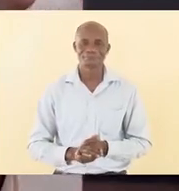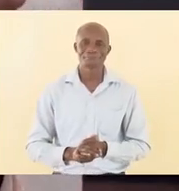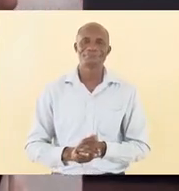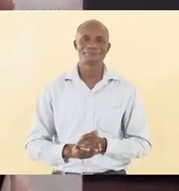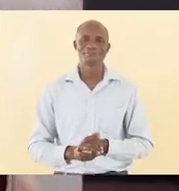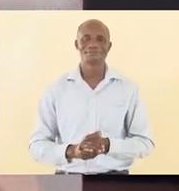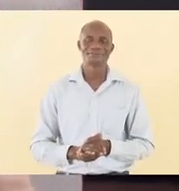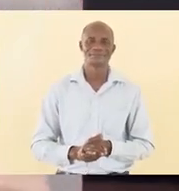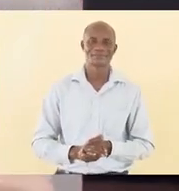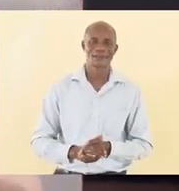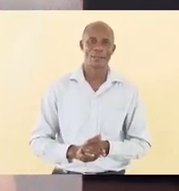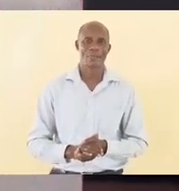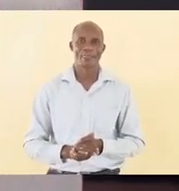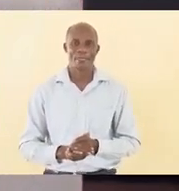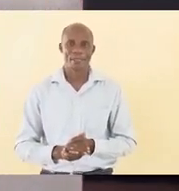that?